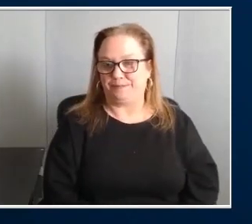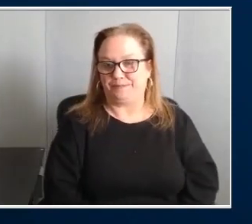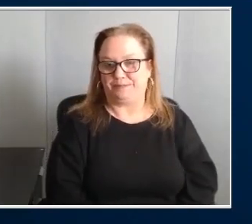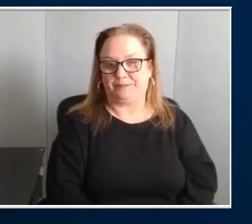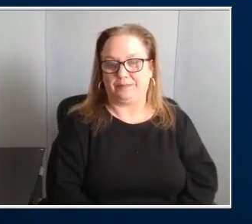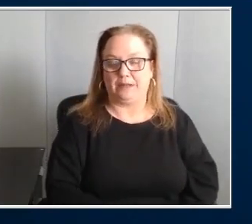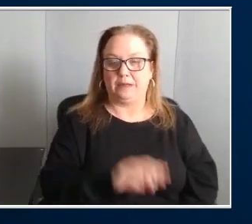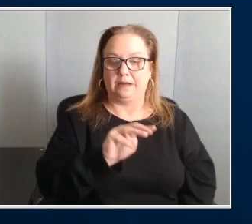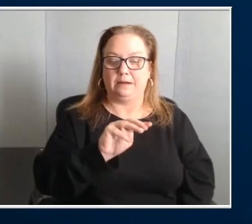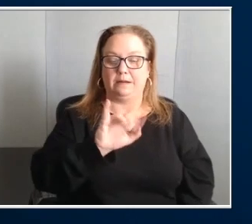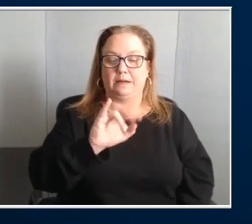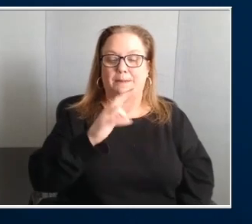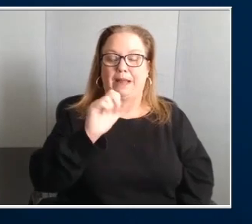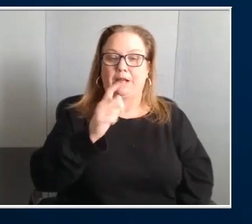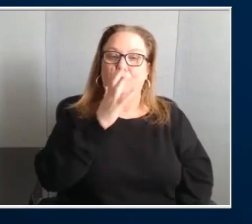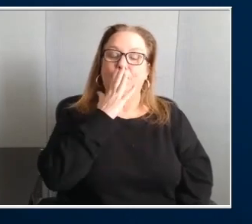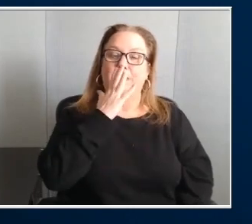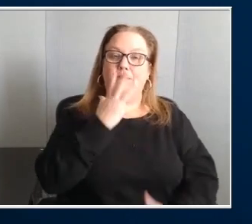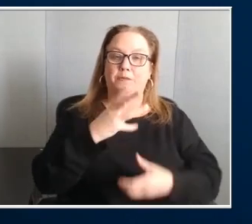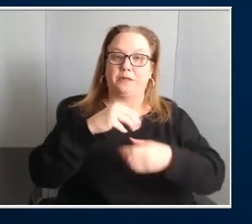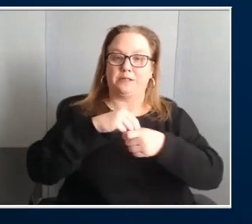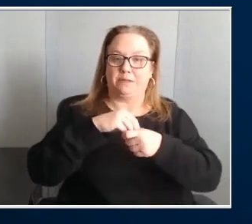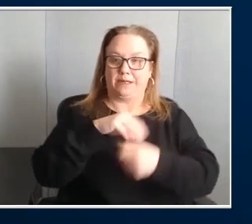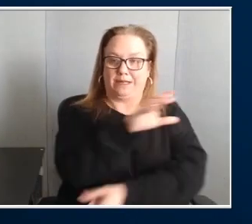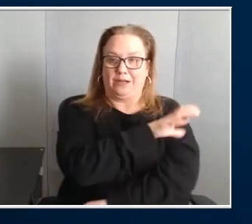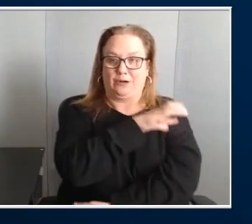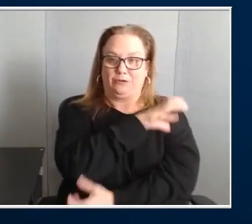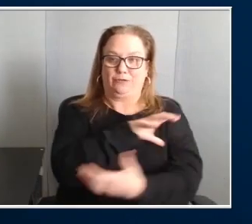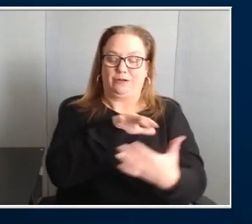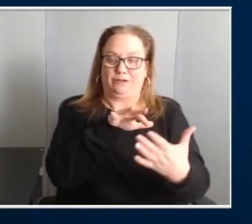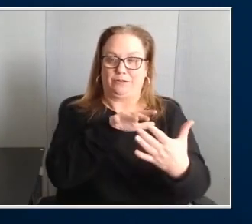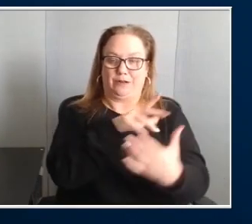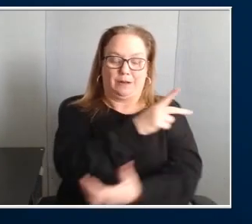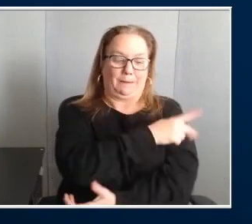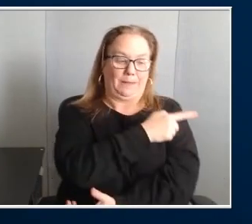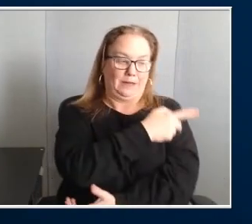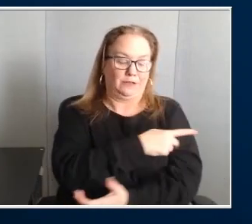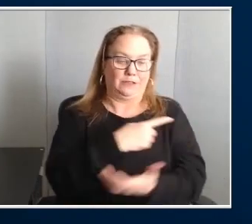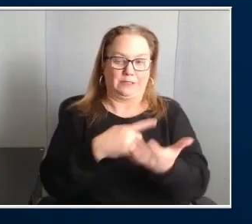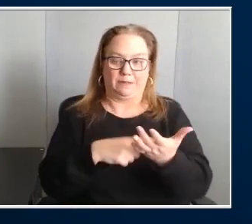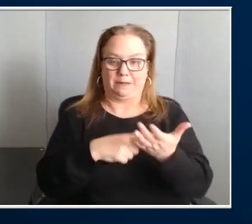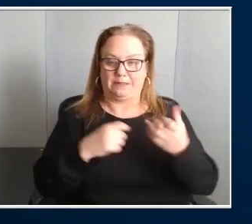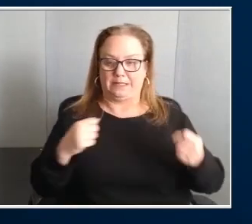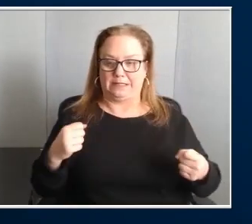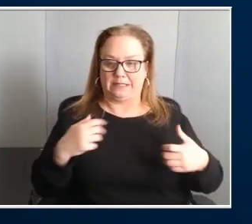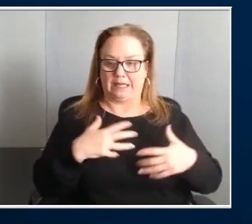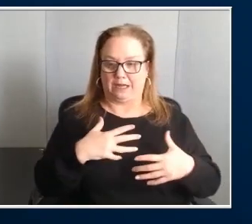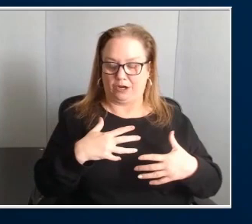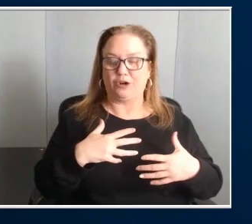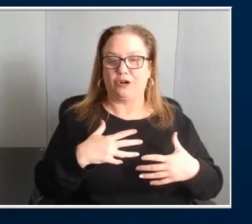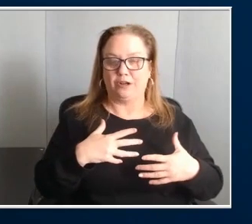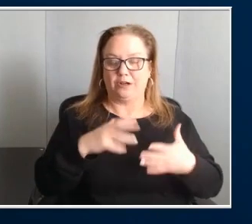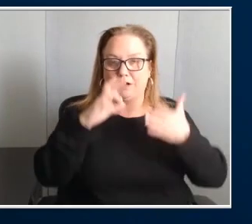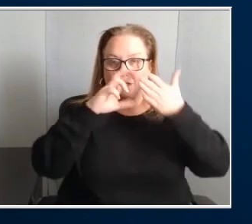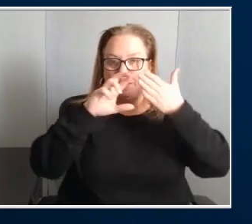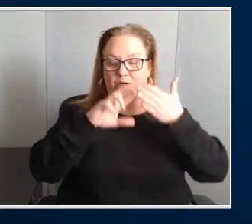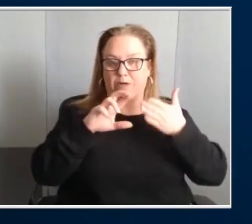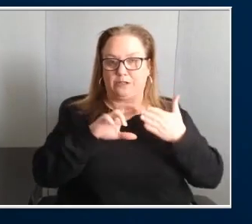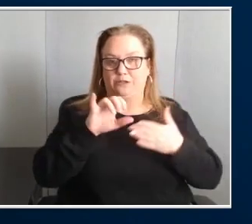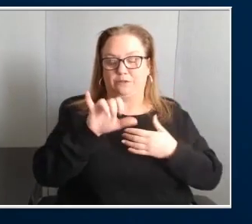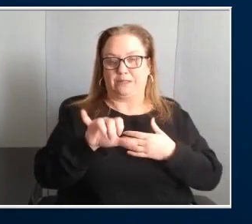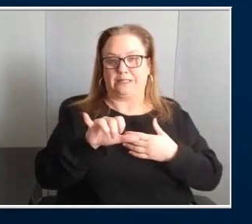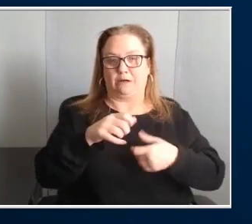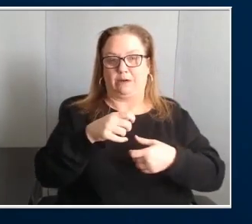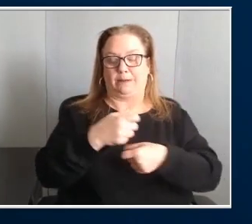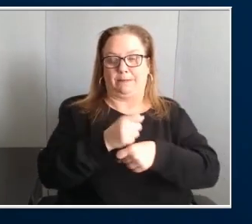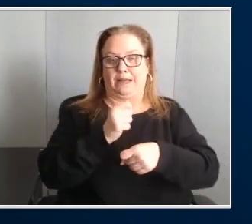Michael, thank you for participating in a clinical trial. You know, patients sometimes get a little scared when we start talking about research, but this is how we make such